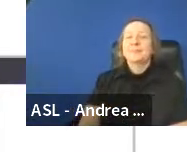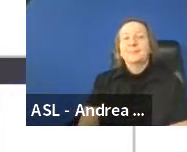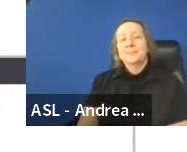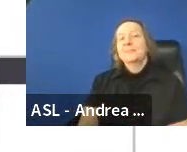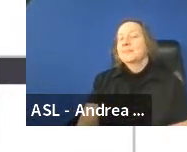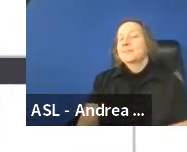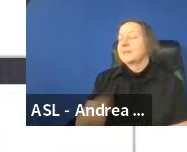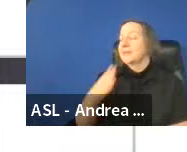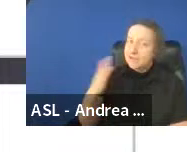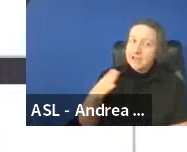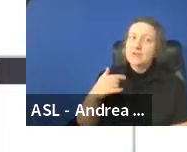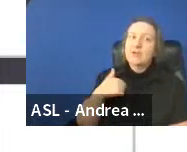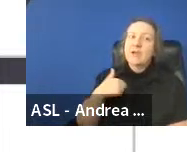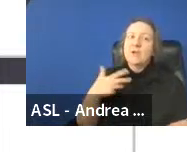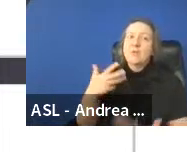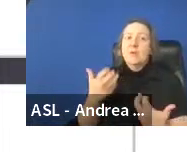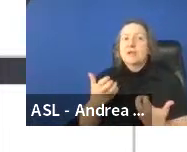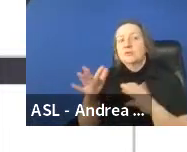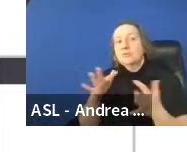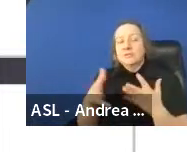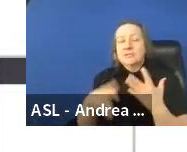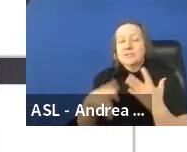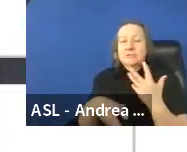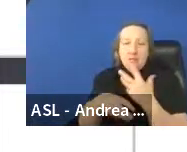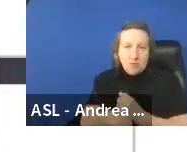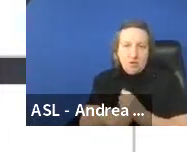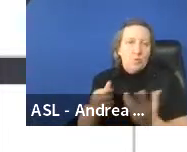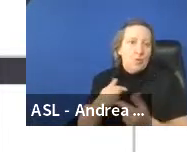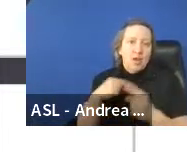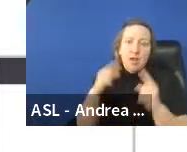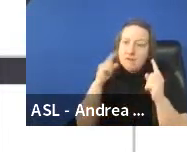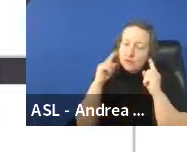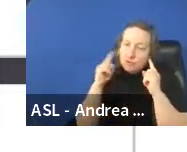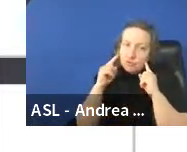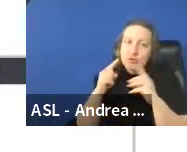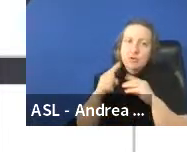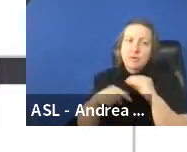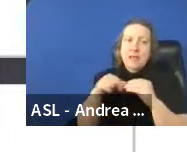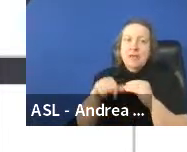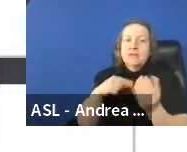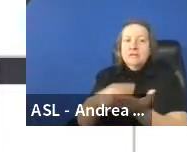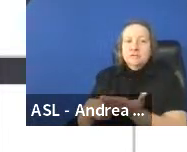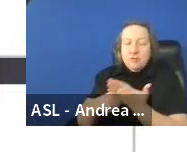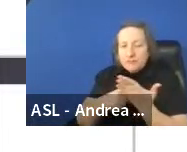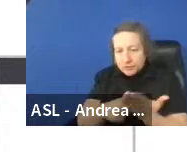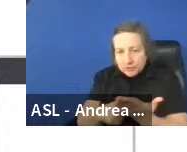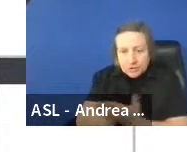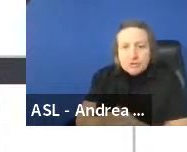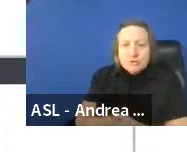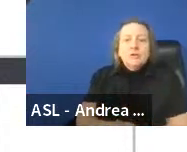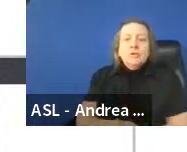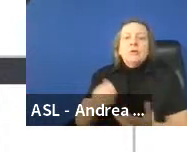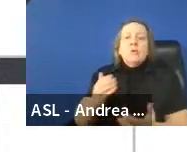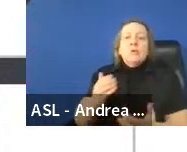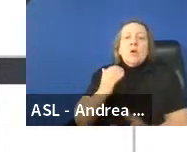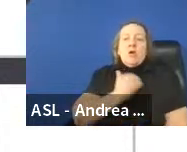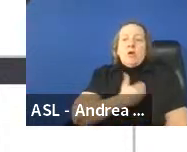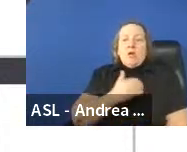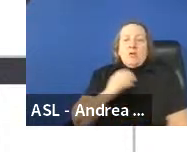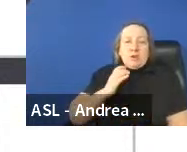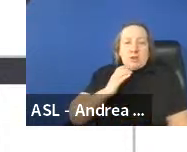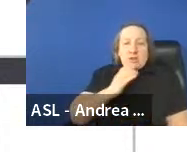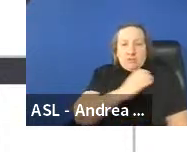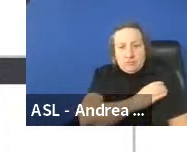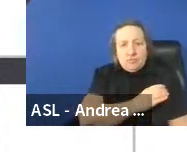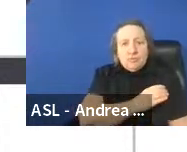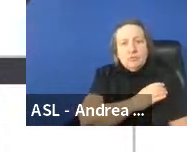Thank you. I just wanted to kind of summarize what I've heard around this conversation and what our council